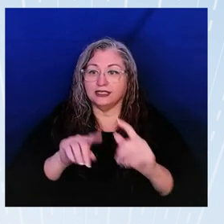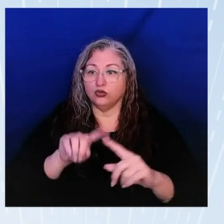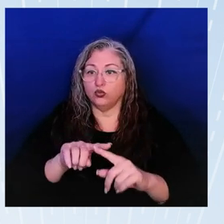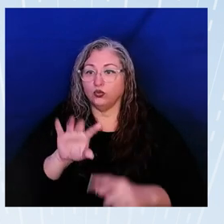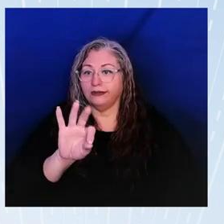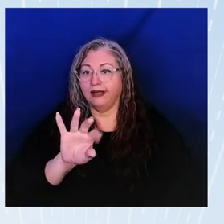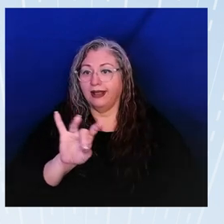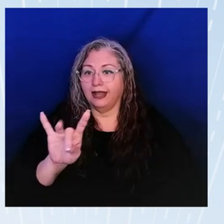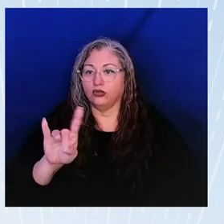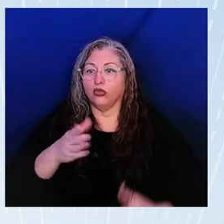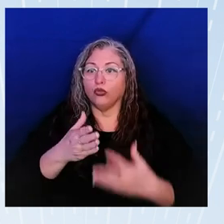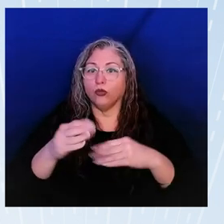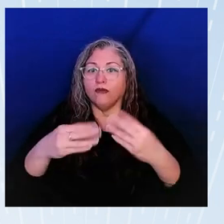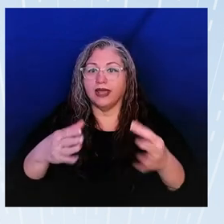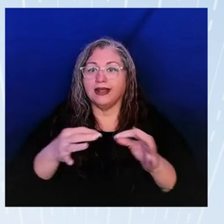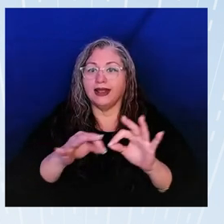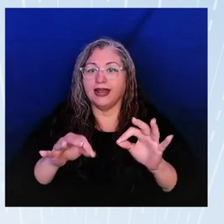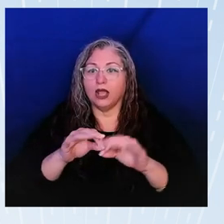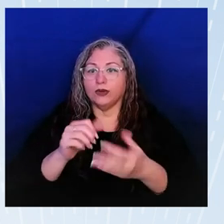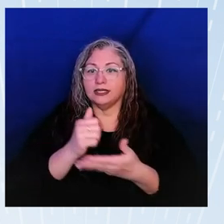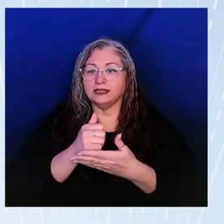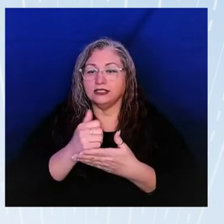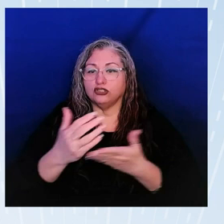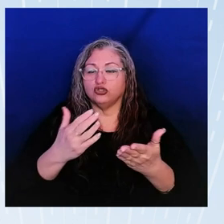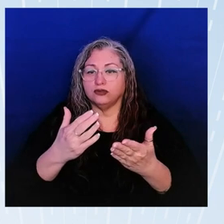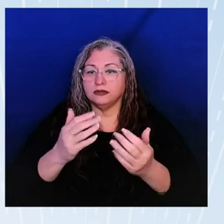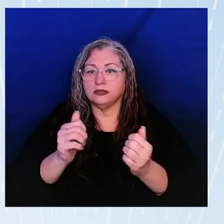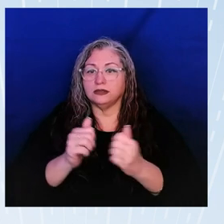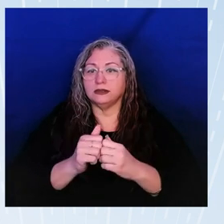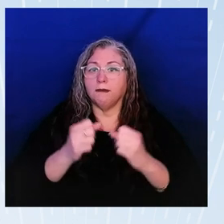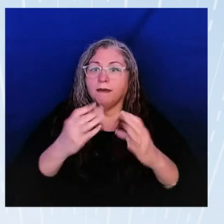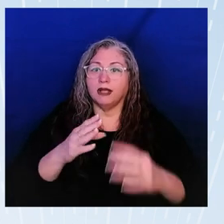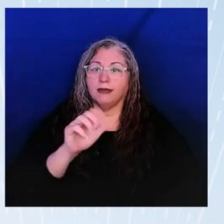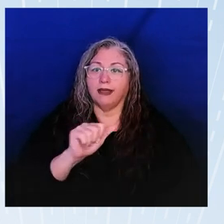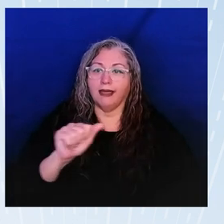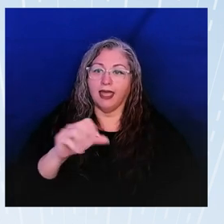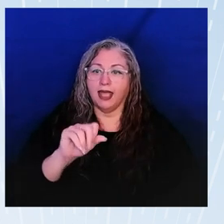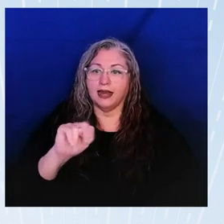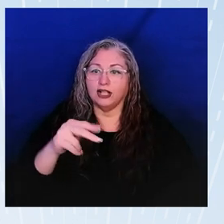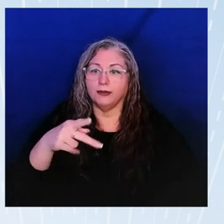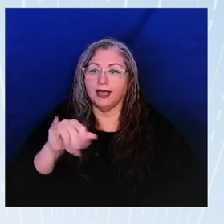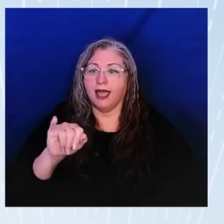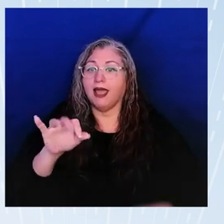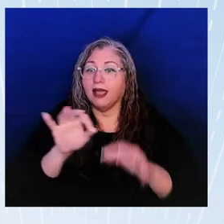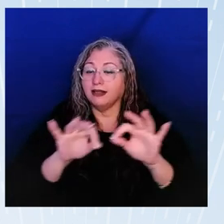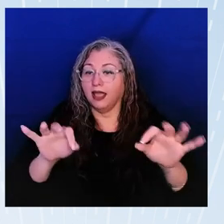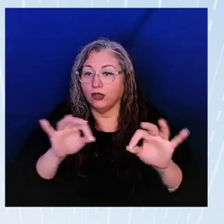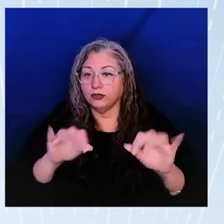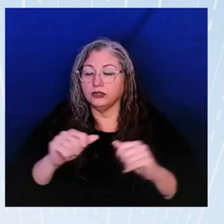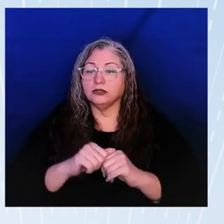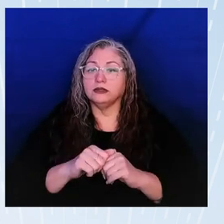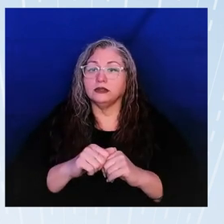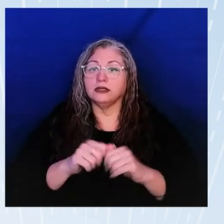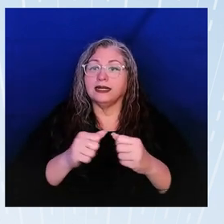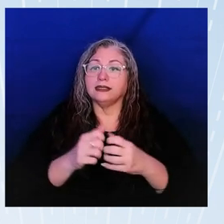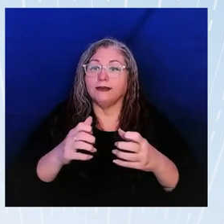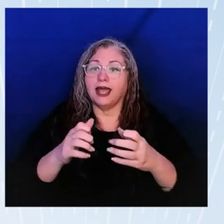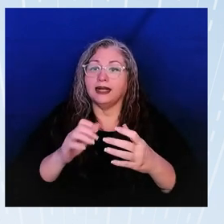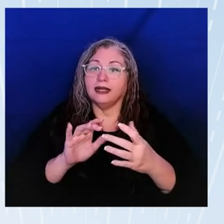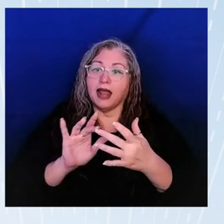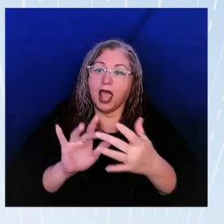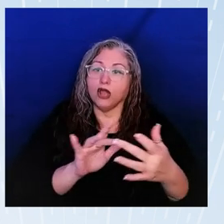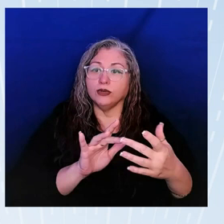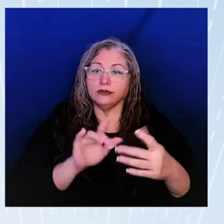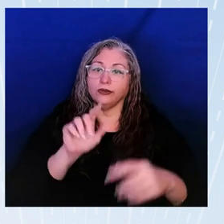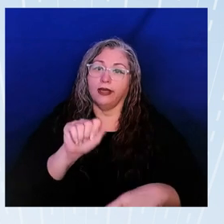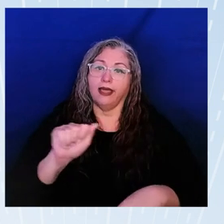through providing language assistance services in multiple AA and NHPI languages and expanding outreach to AA